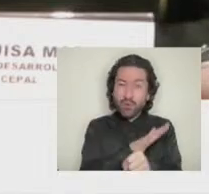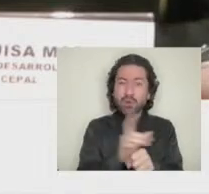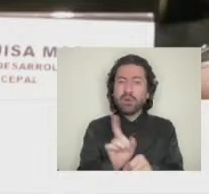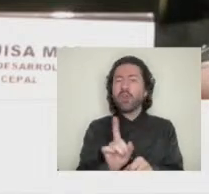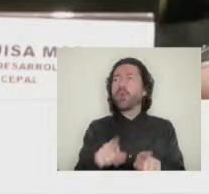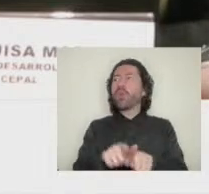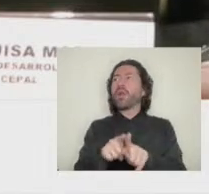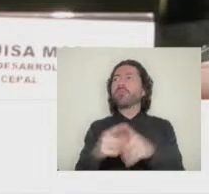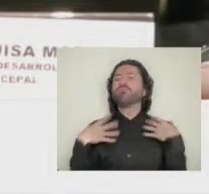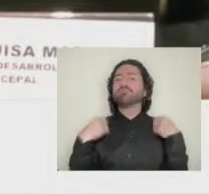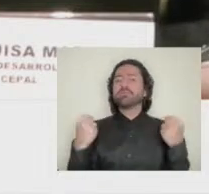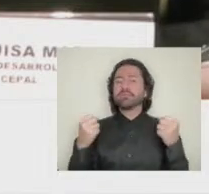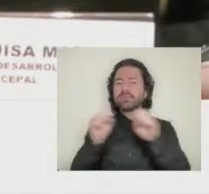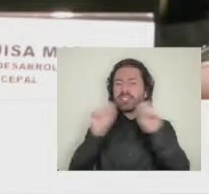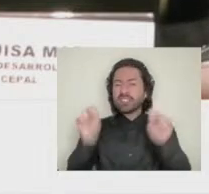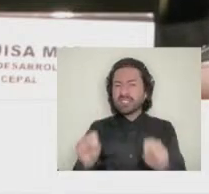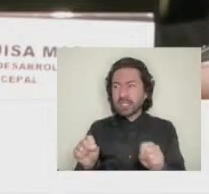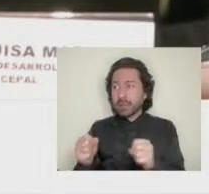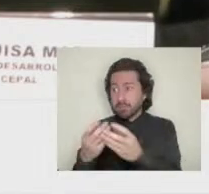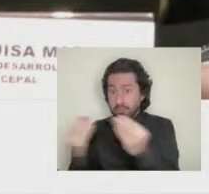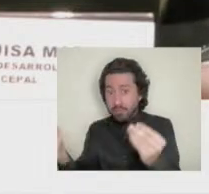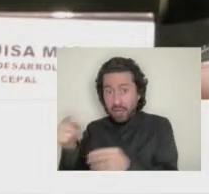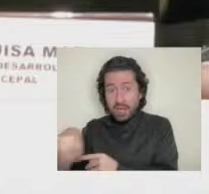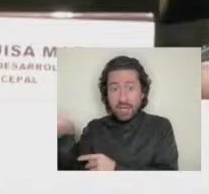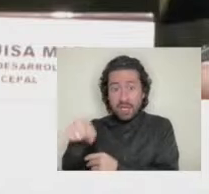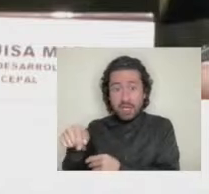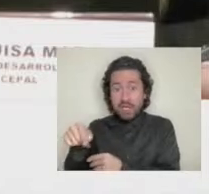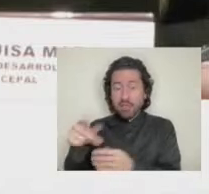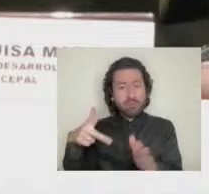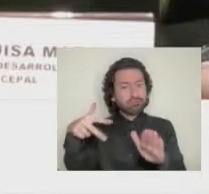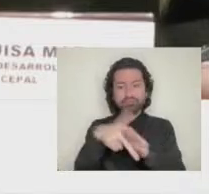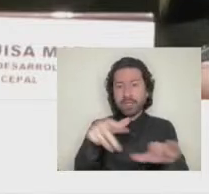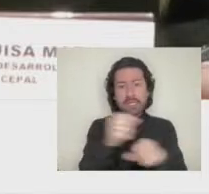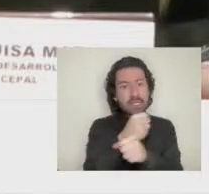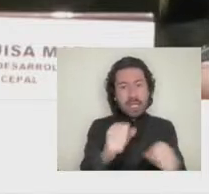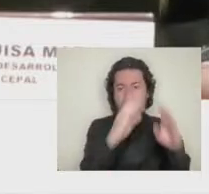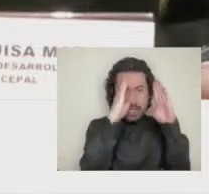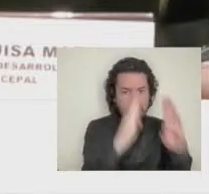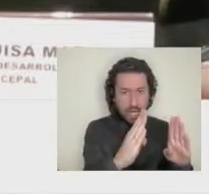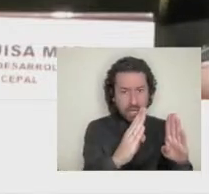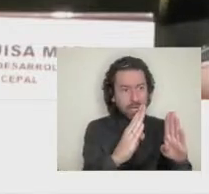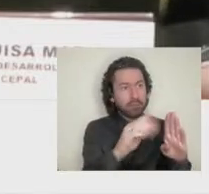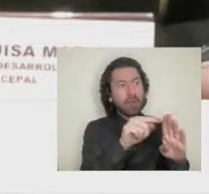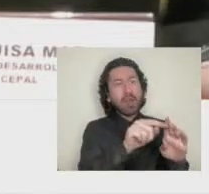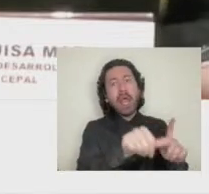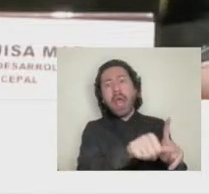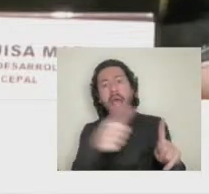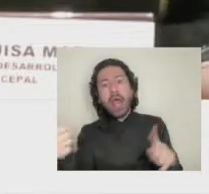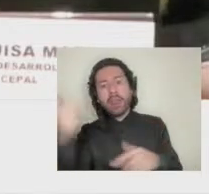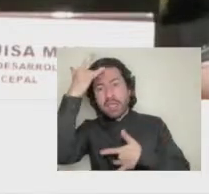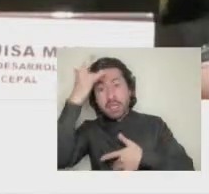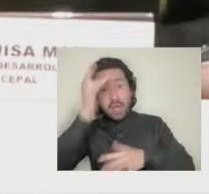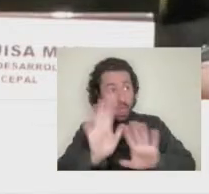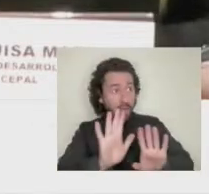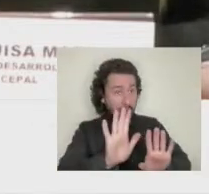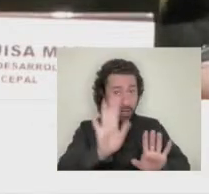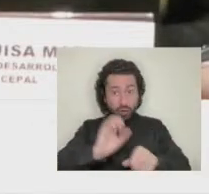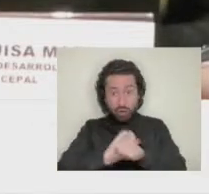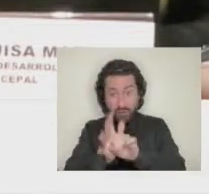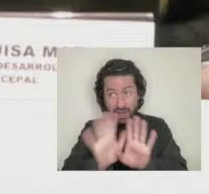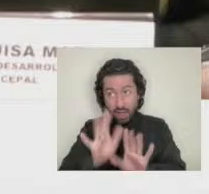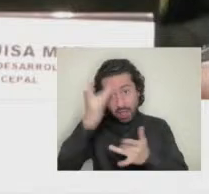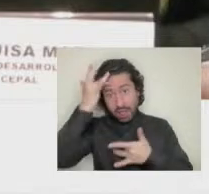not entirely, some health systems it was necessary for some health systems to stop